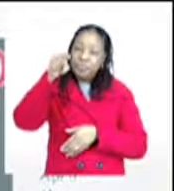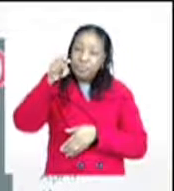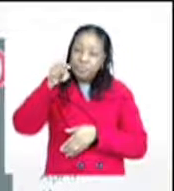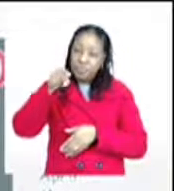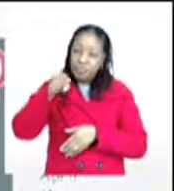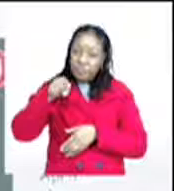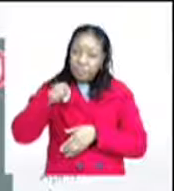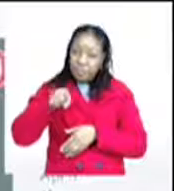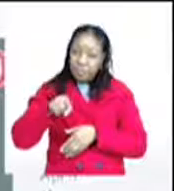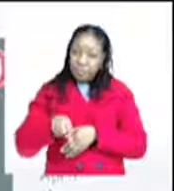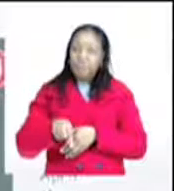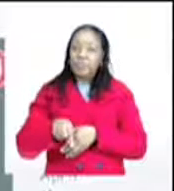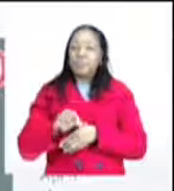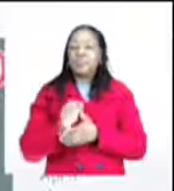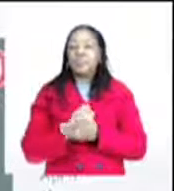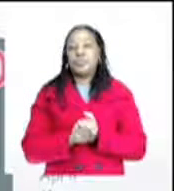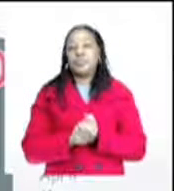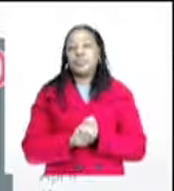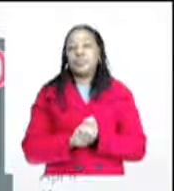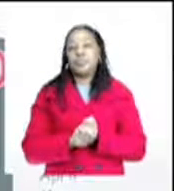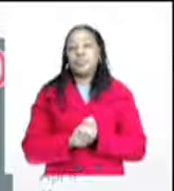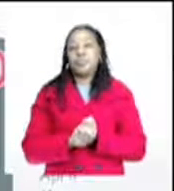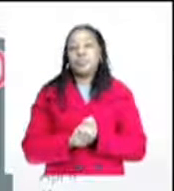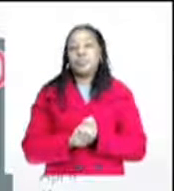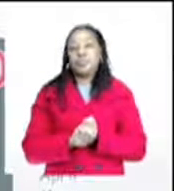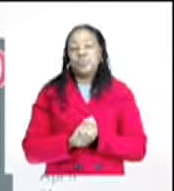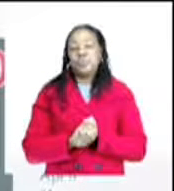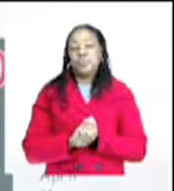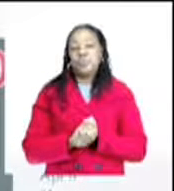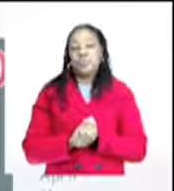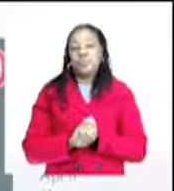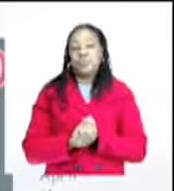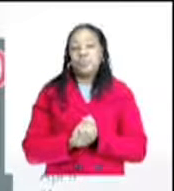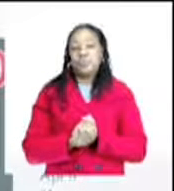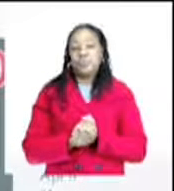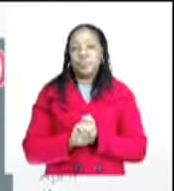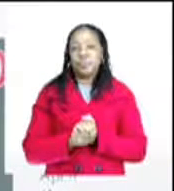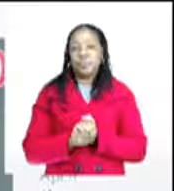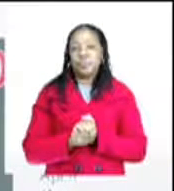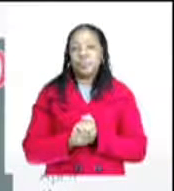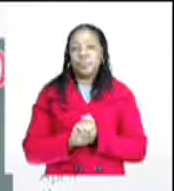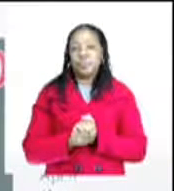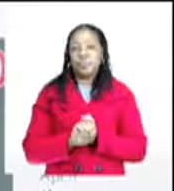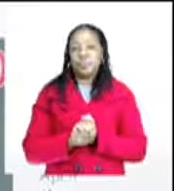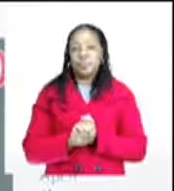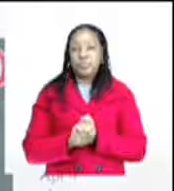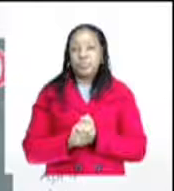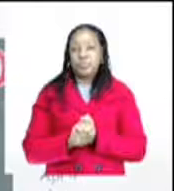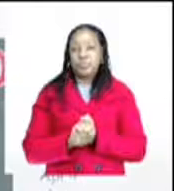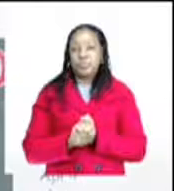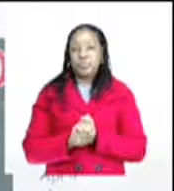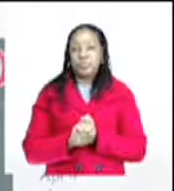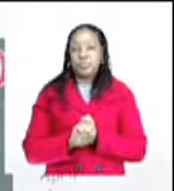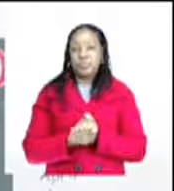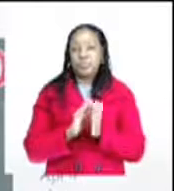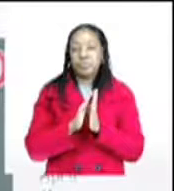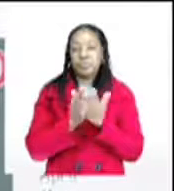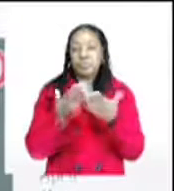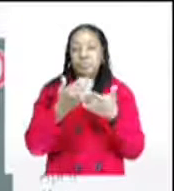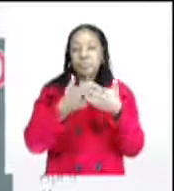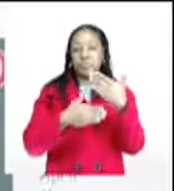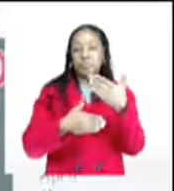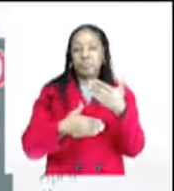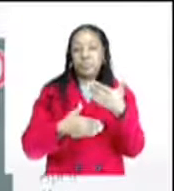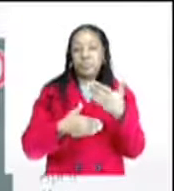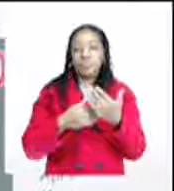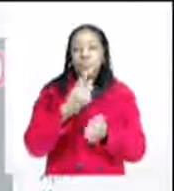up. And we go down. That is how we form letter D. Now let's get back to our